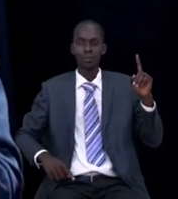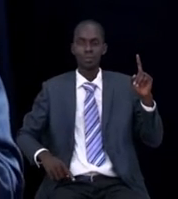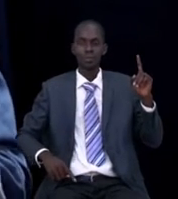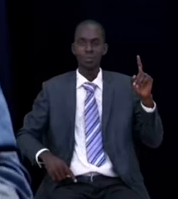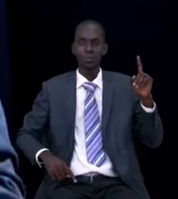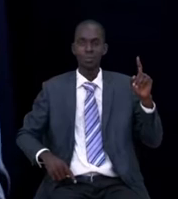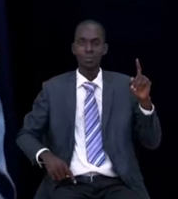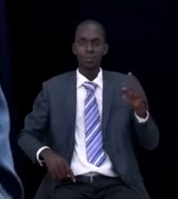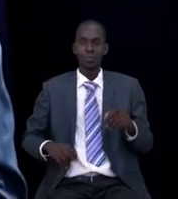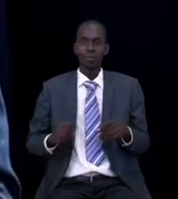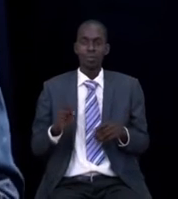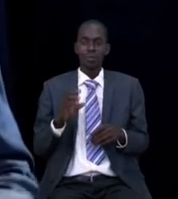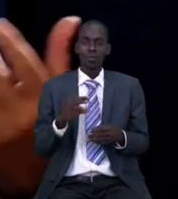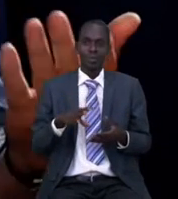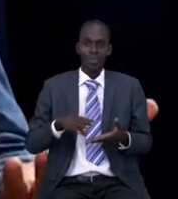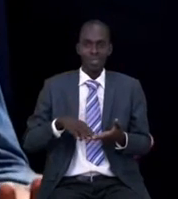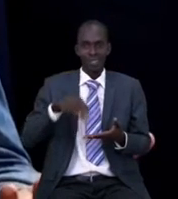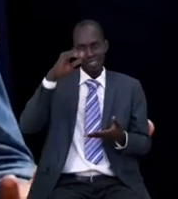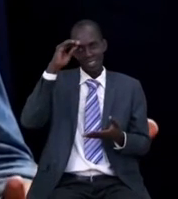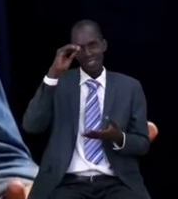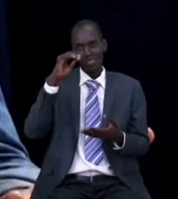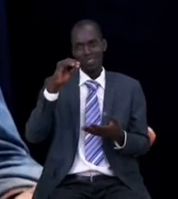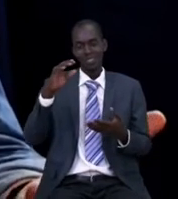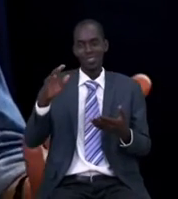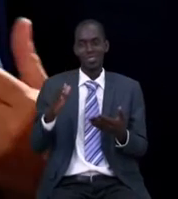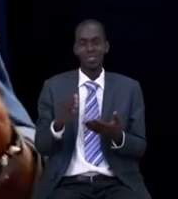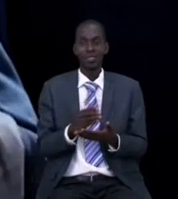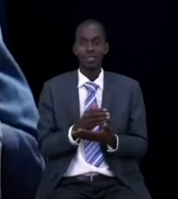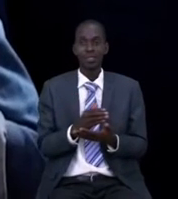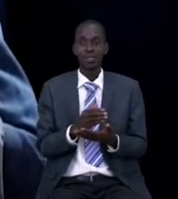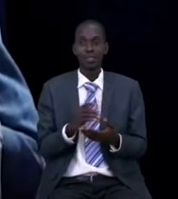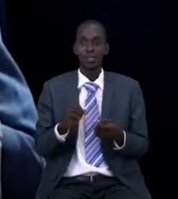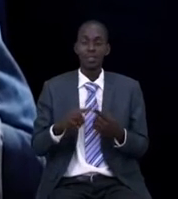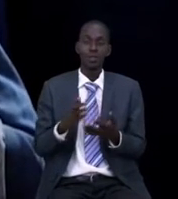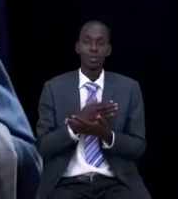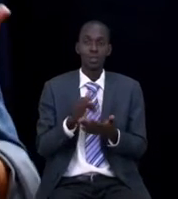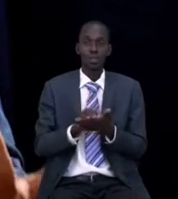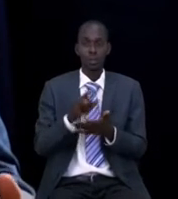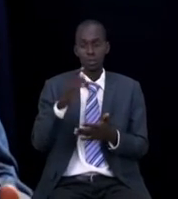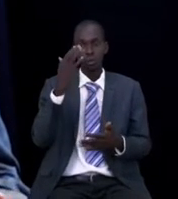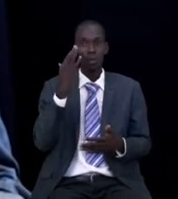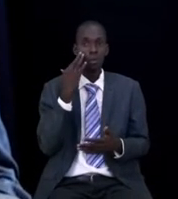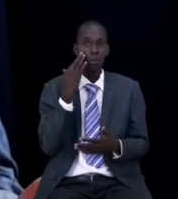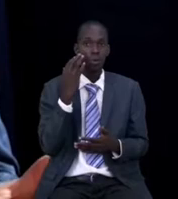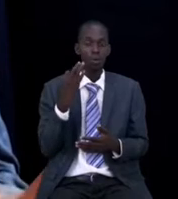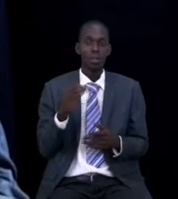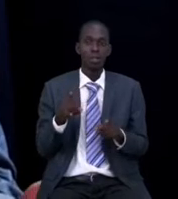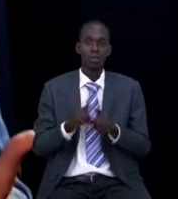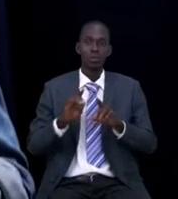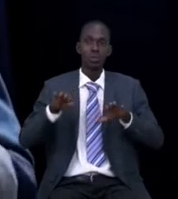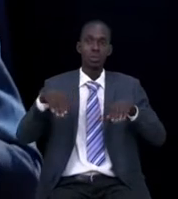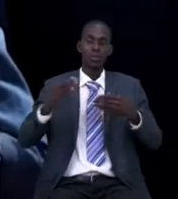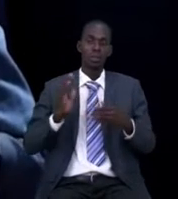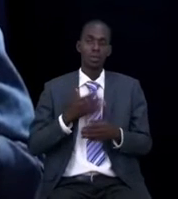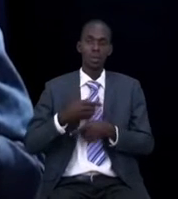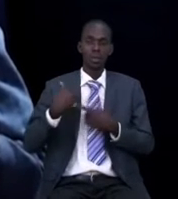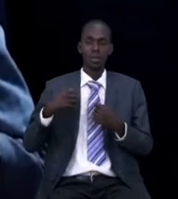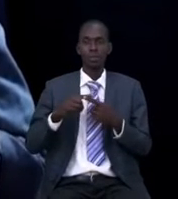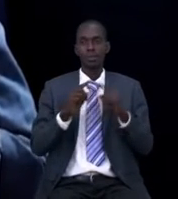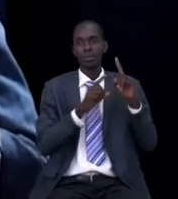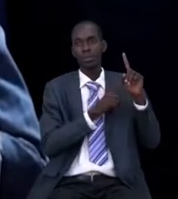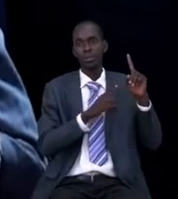So I'm trying to learn a song that maybe you're familiar with as we just give our heart to the Lord.